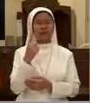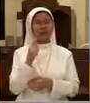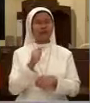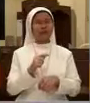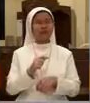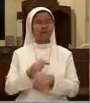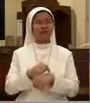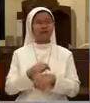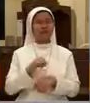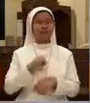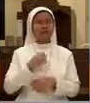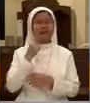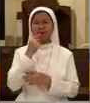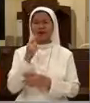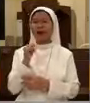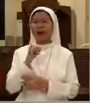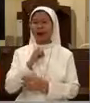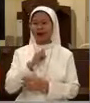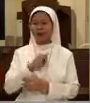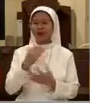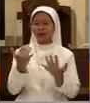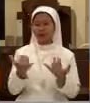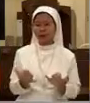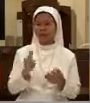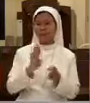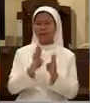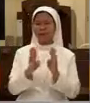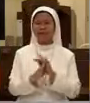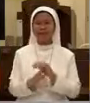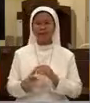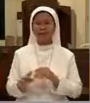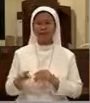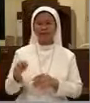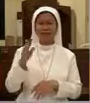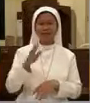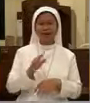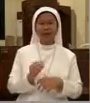now I will be an overseas Filipino worker.